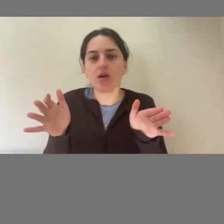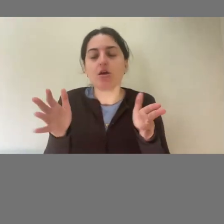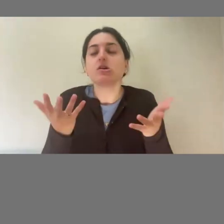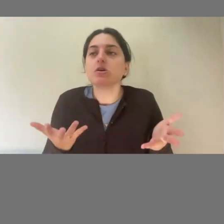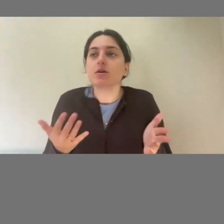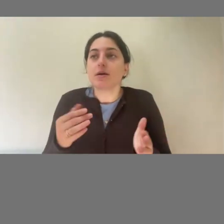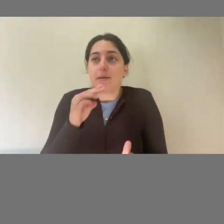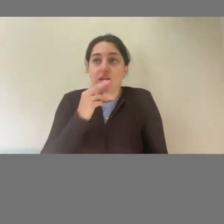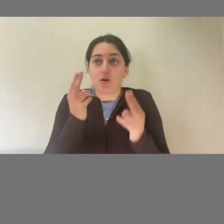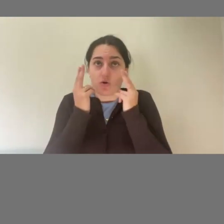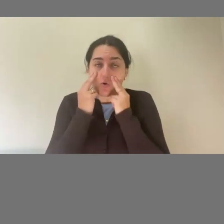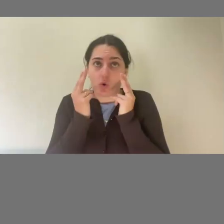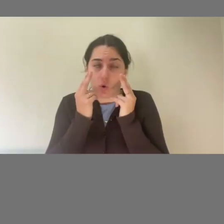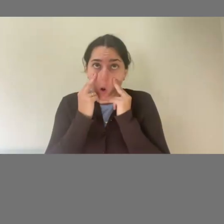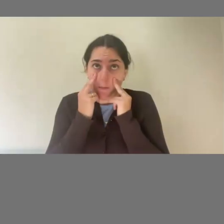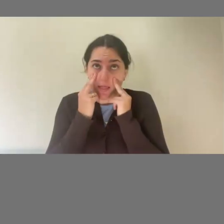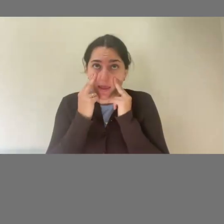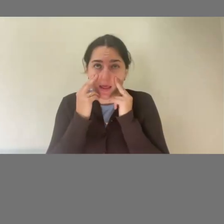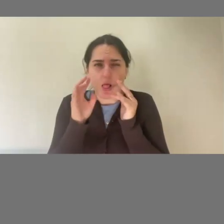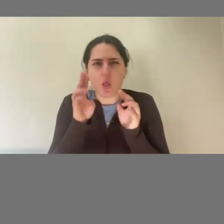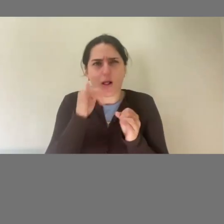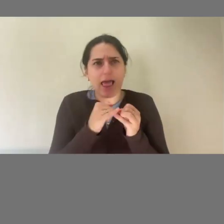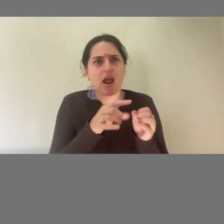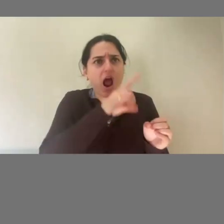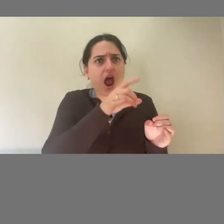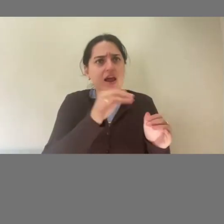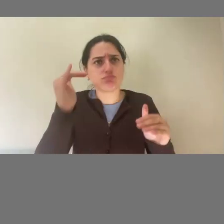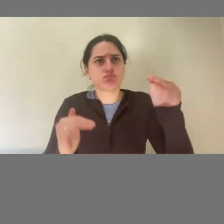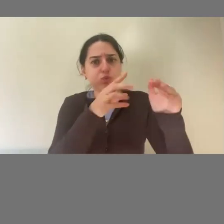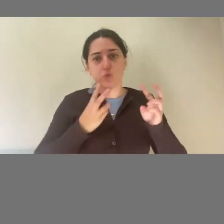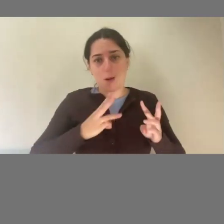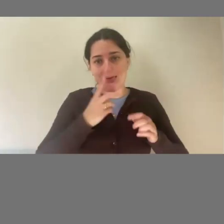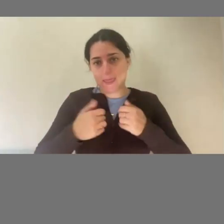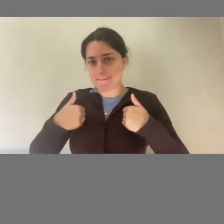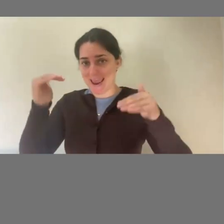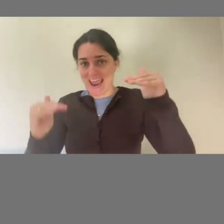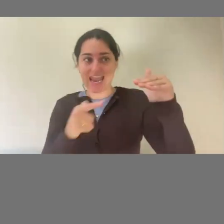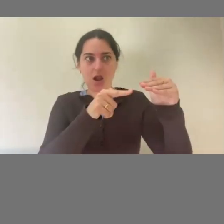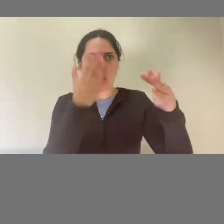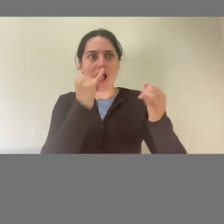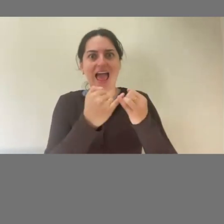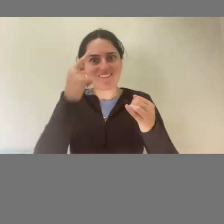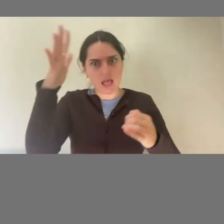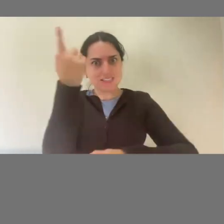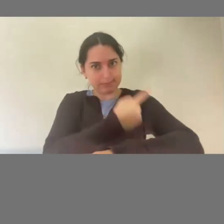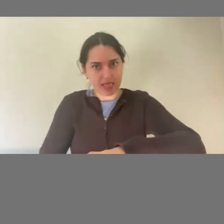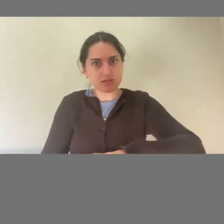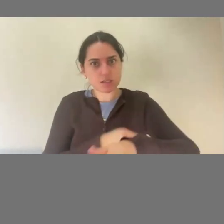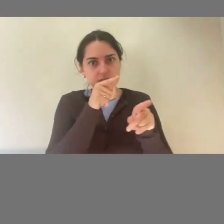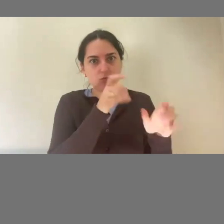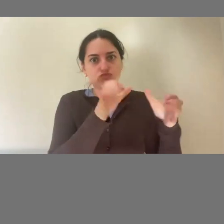are typically more females than males who present with an intellectual disability.